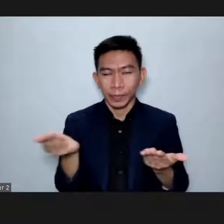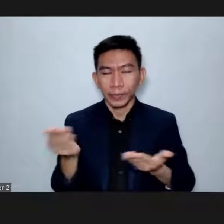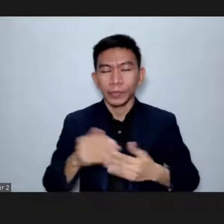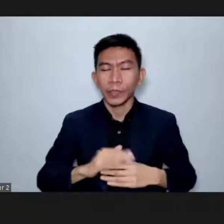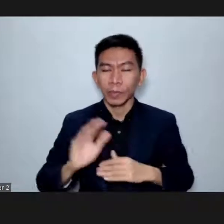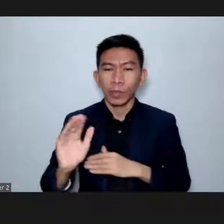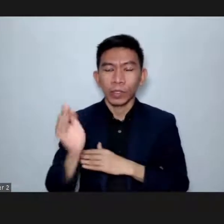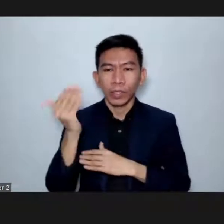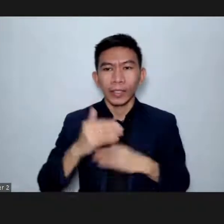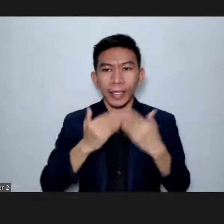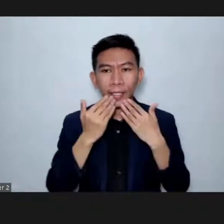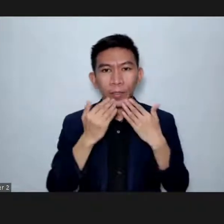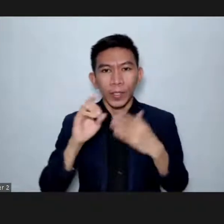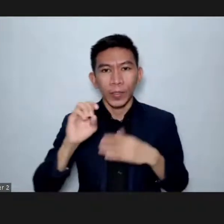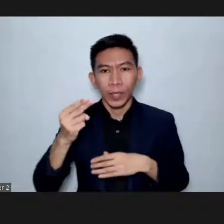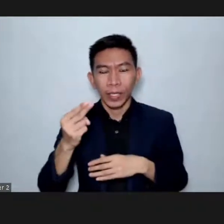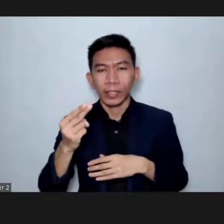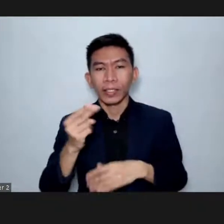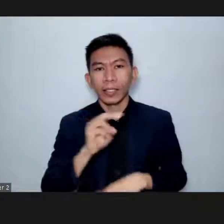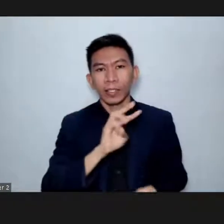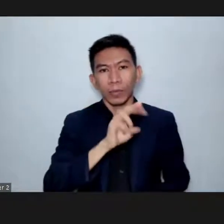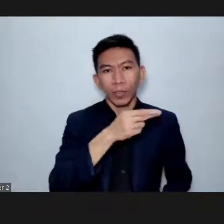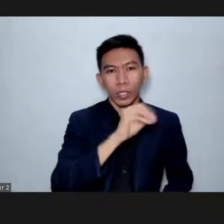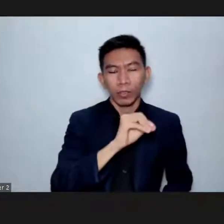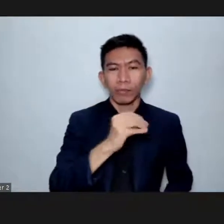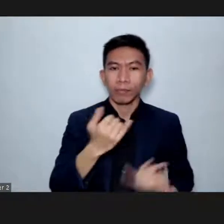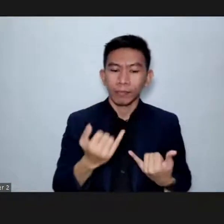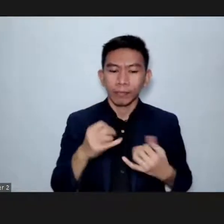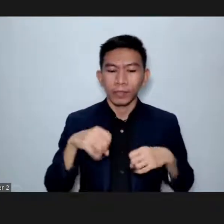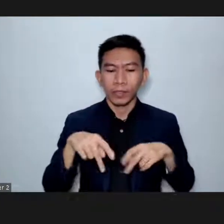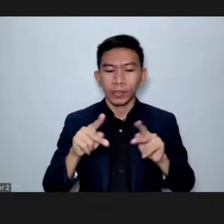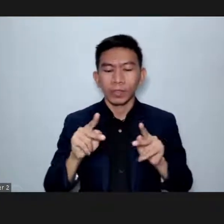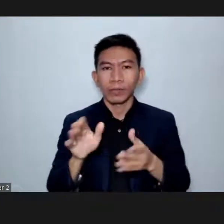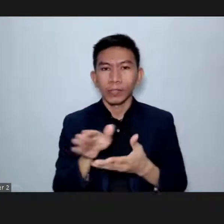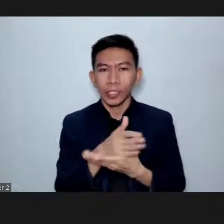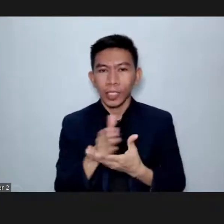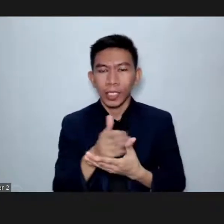DOH, and of course, WHO for this opportunity to share a commentary.